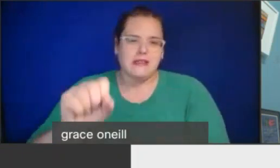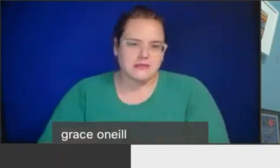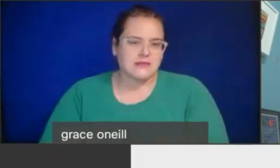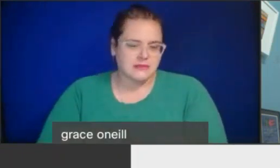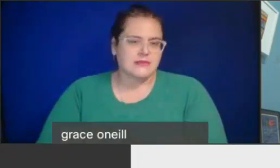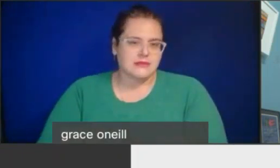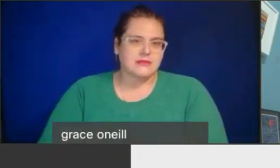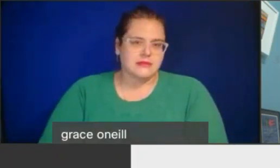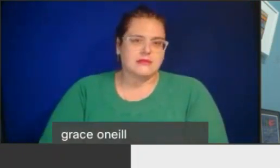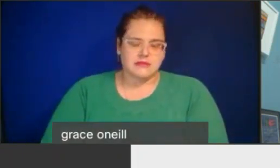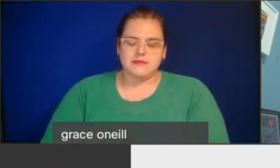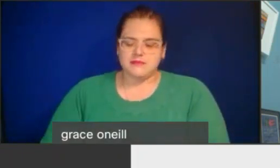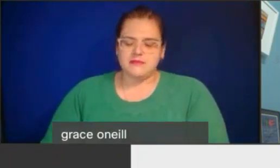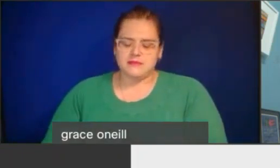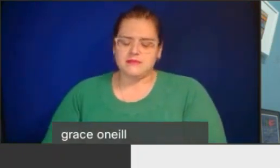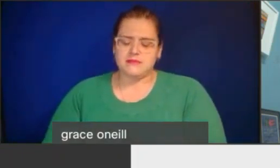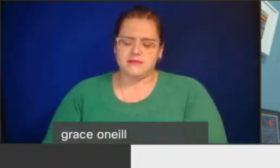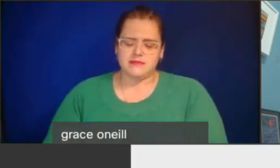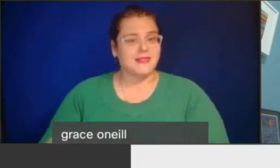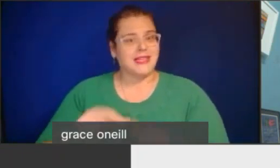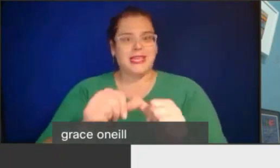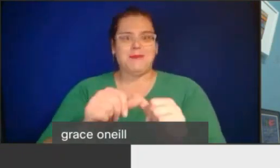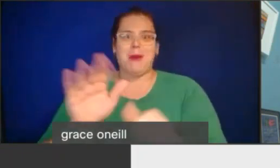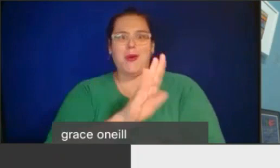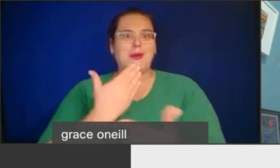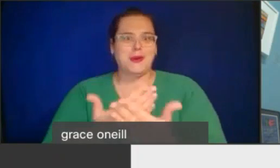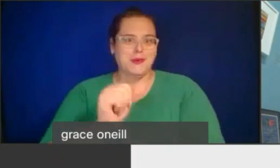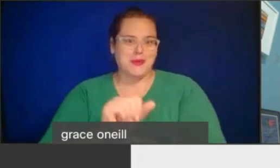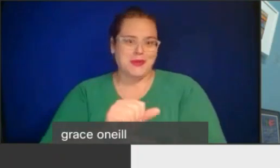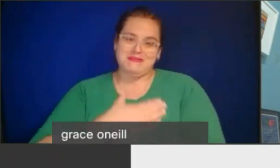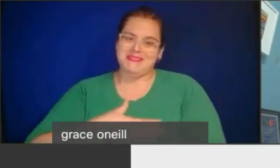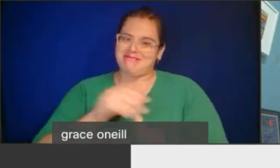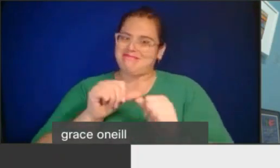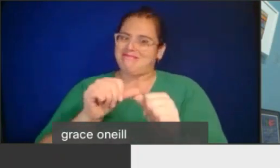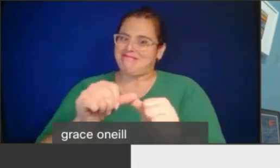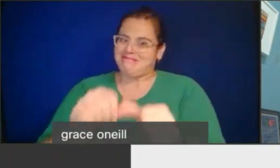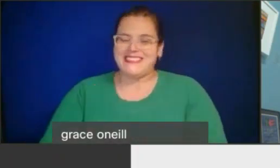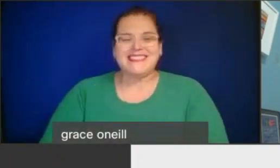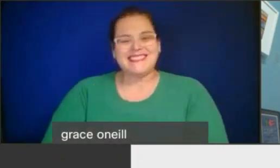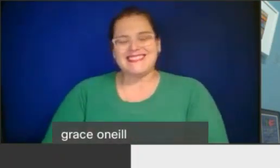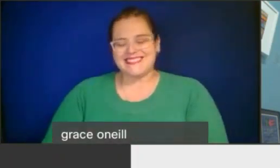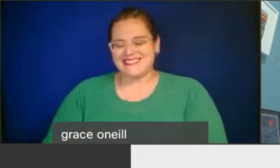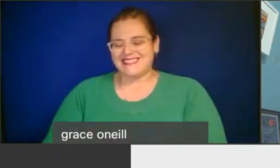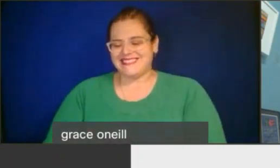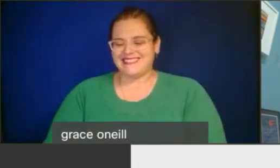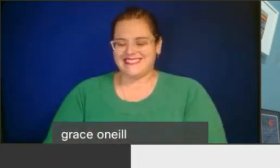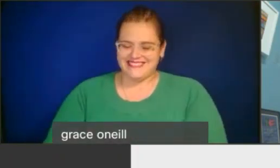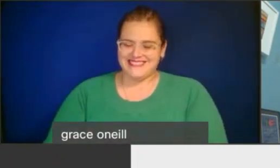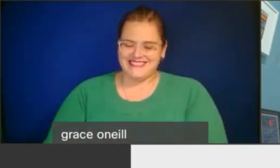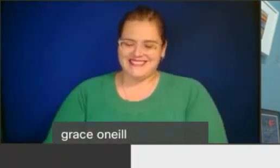So keep up this good work. I'm hoping that we're learning a lot through